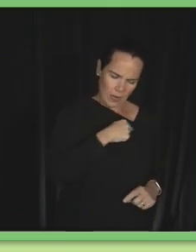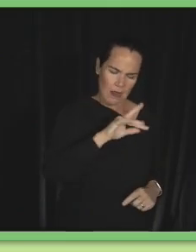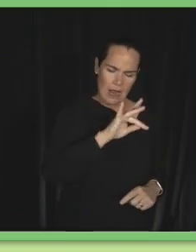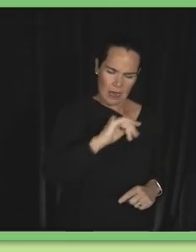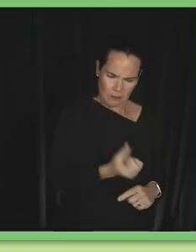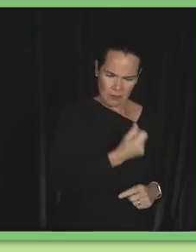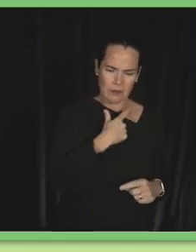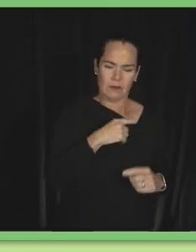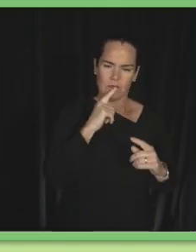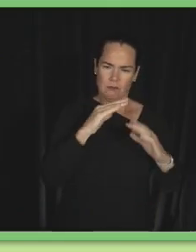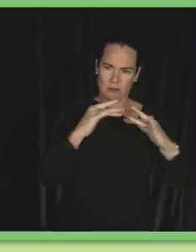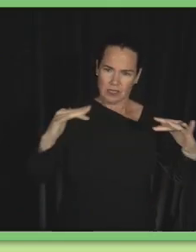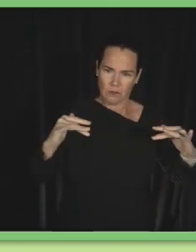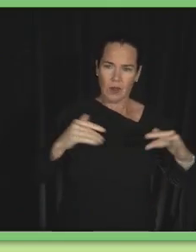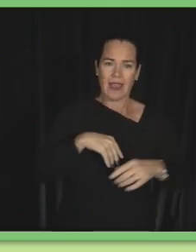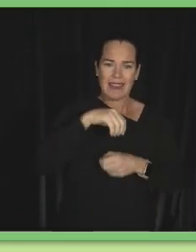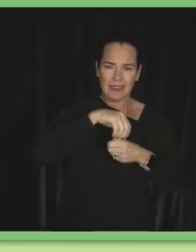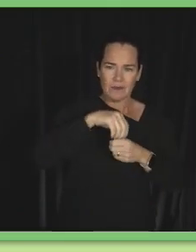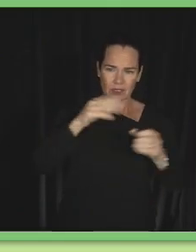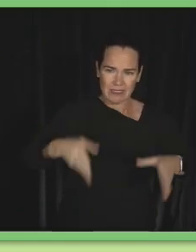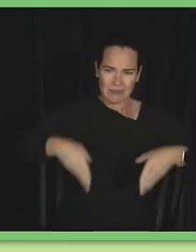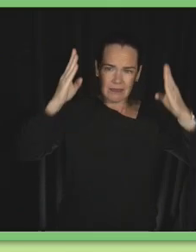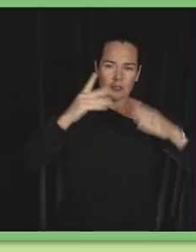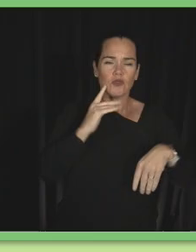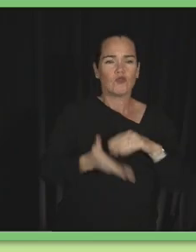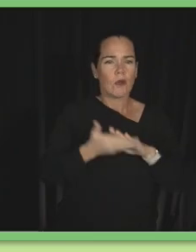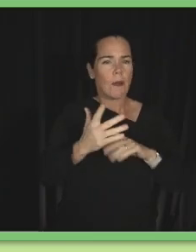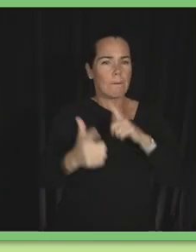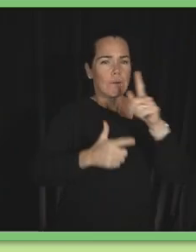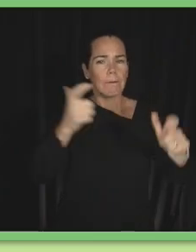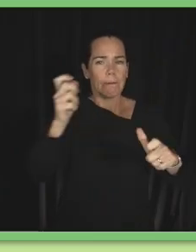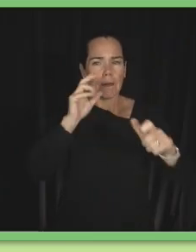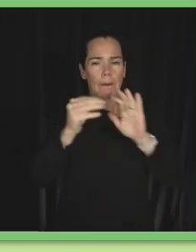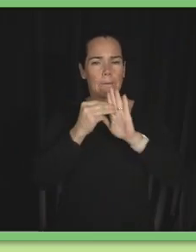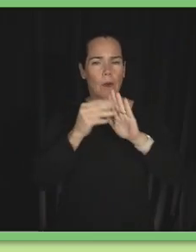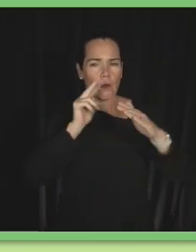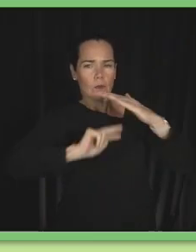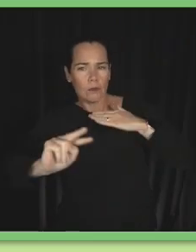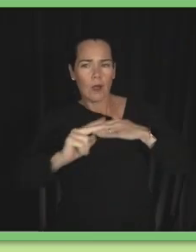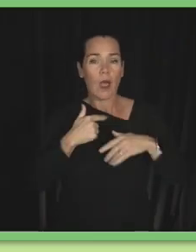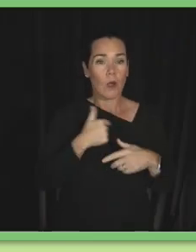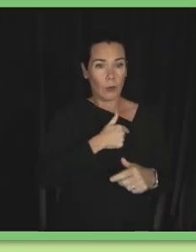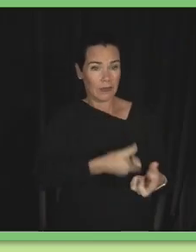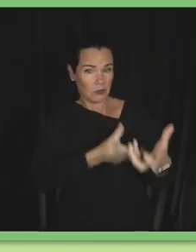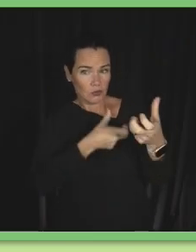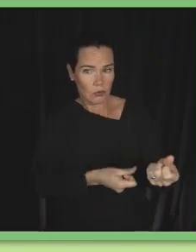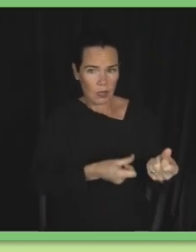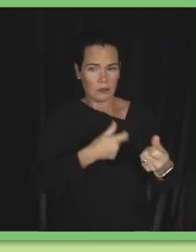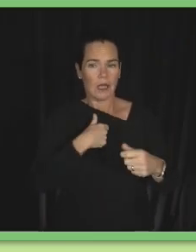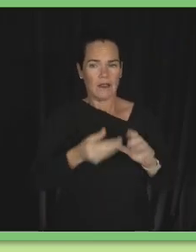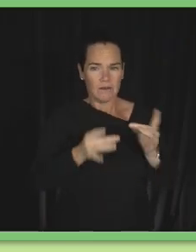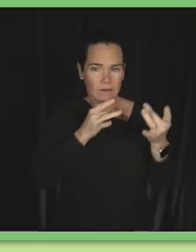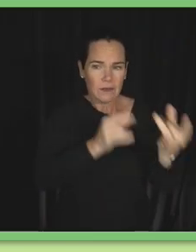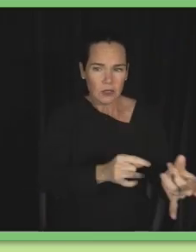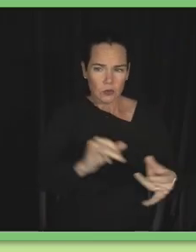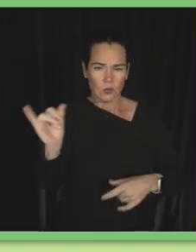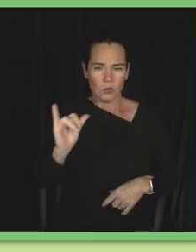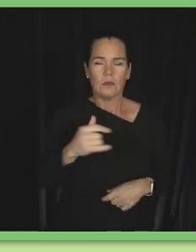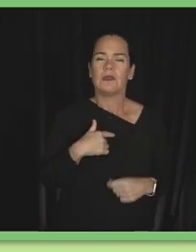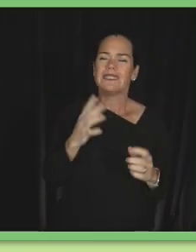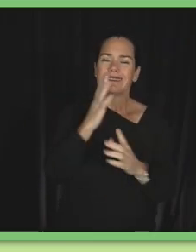stack for running large model inference reliably and efficiently. It's designed for openness